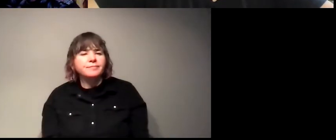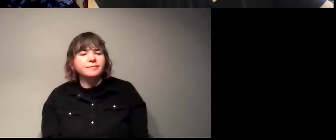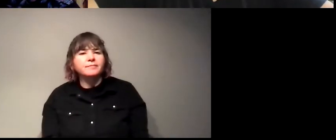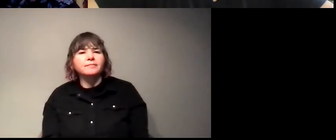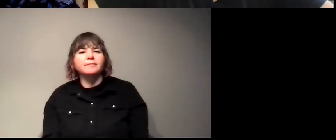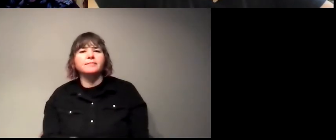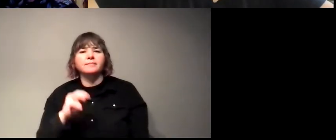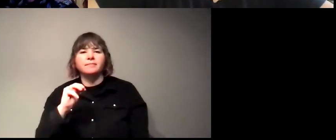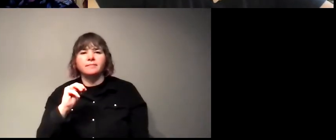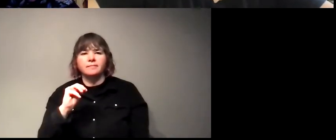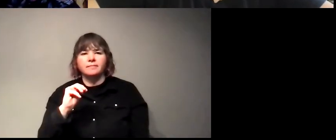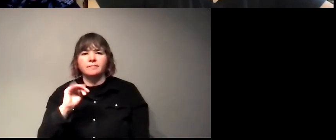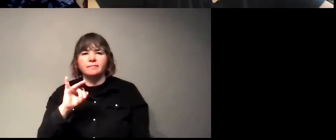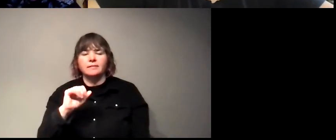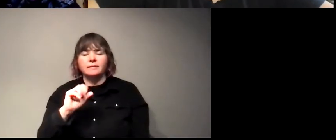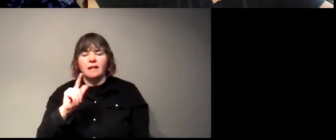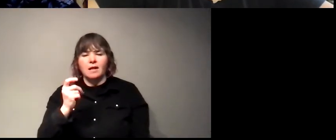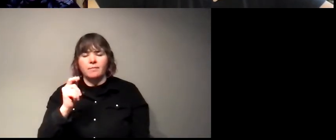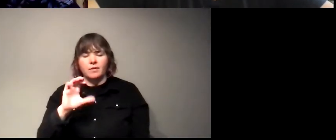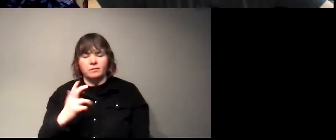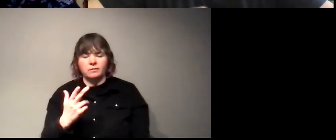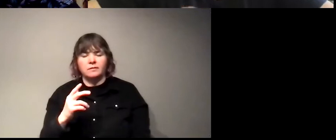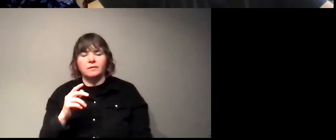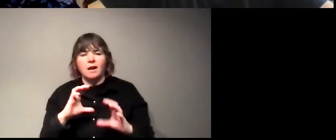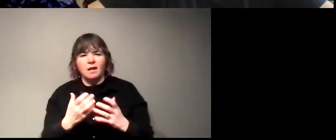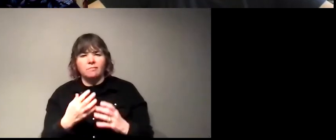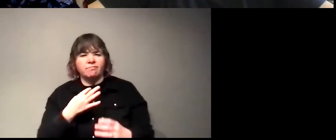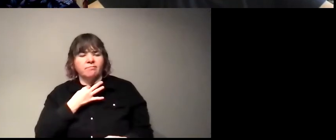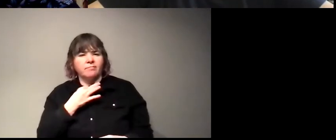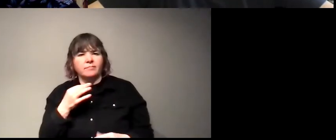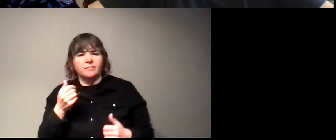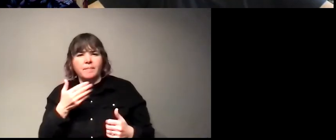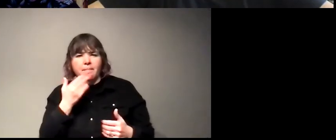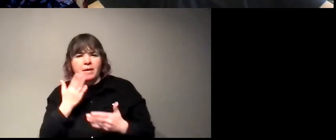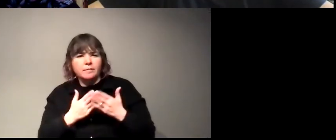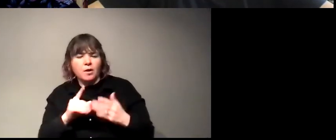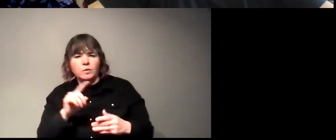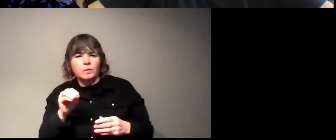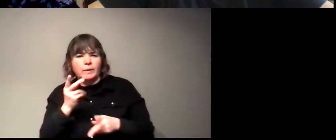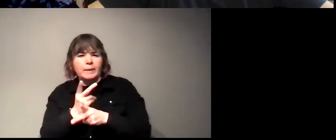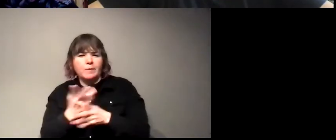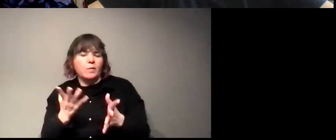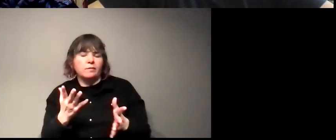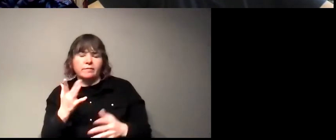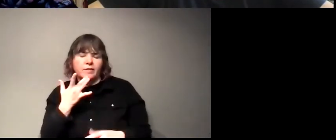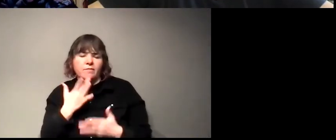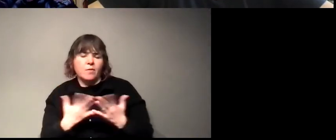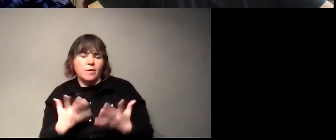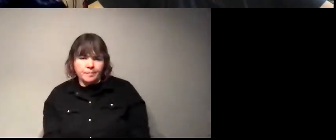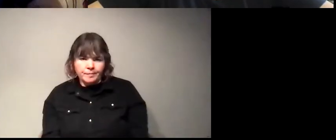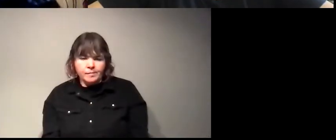Mrs. Luckenbaugh's class wants to know, what is the best part about being a zookeeper? Best